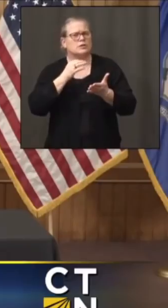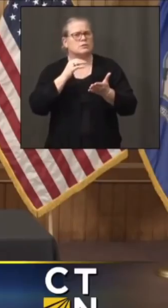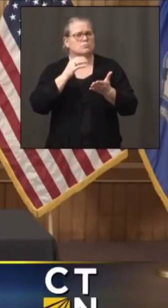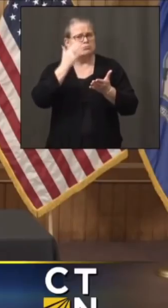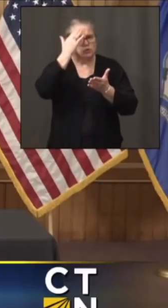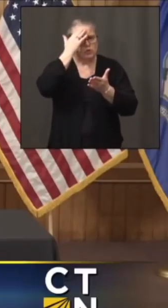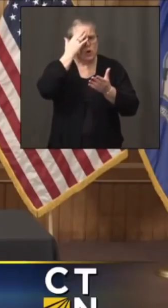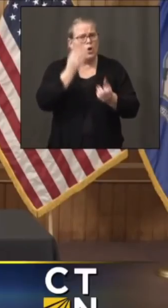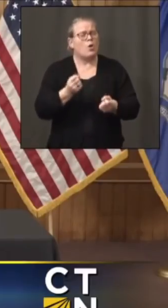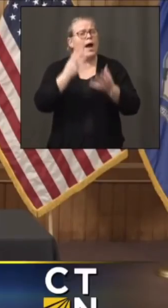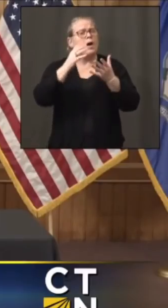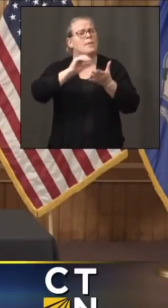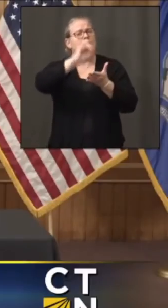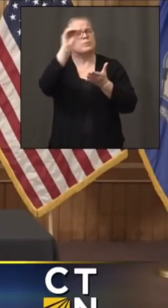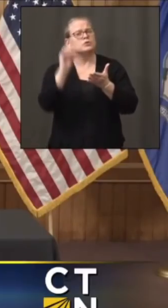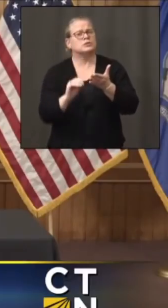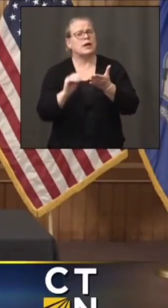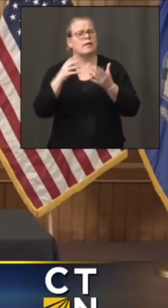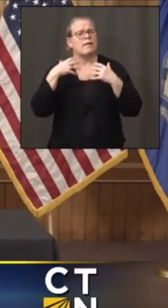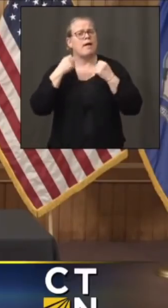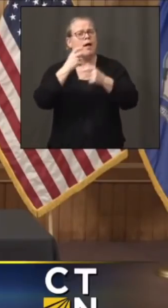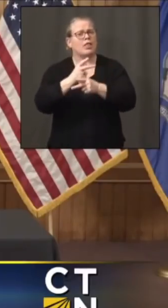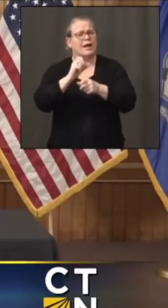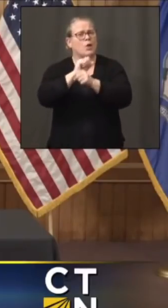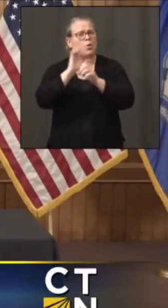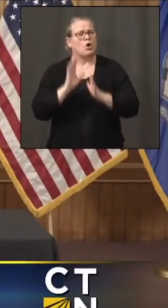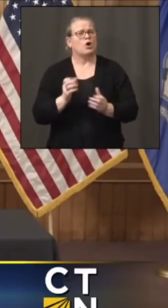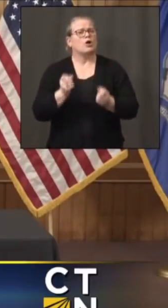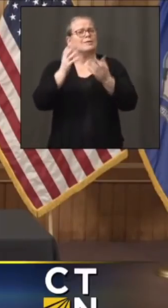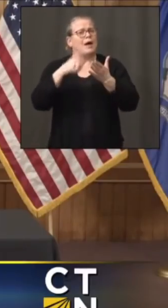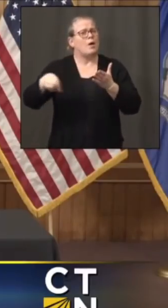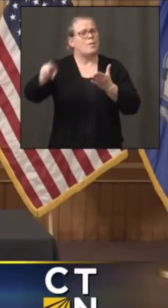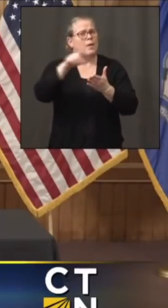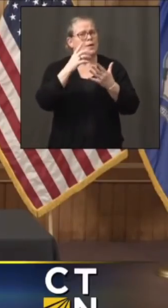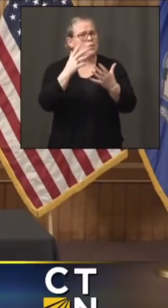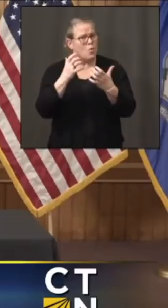are interested in taking the vaccine or planning to take it.